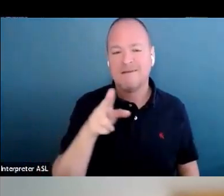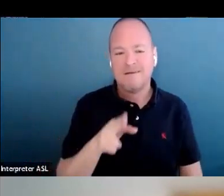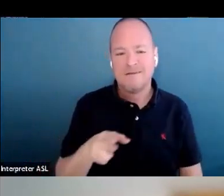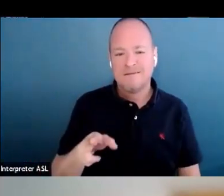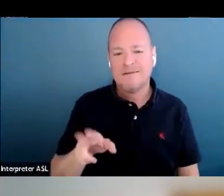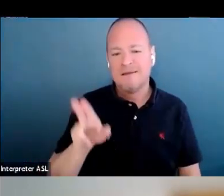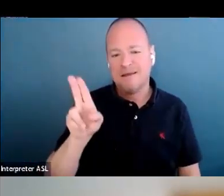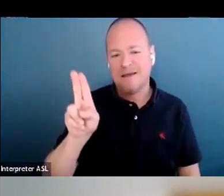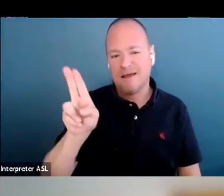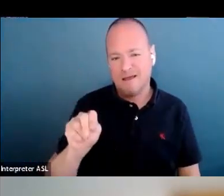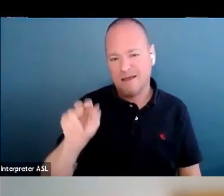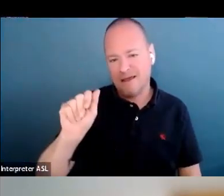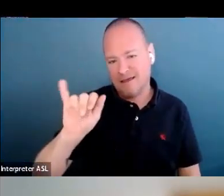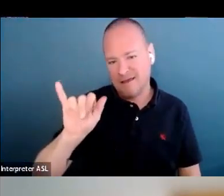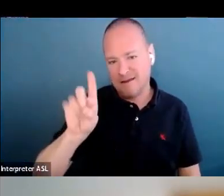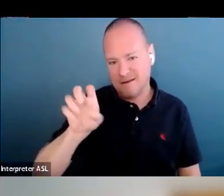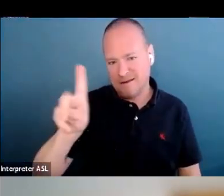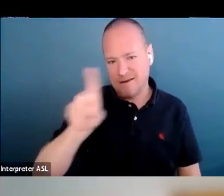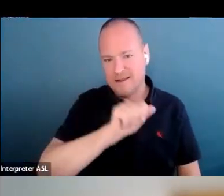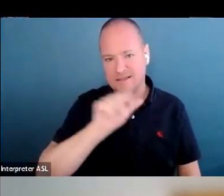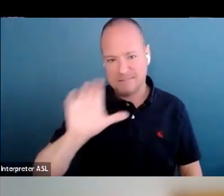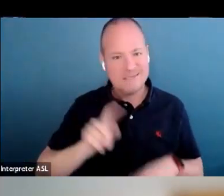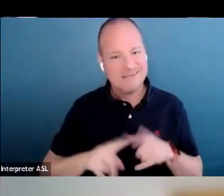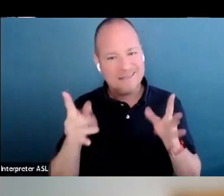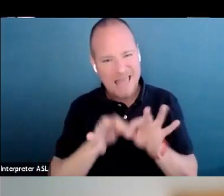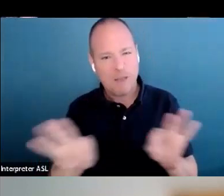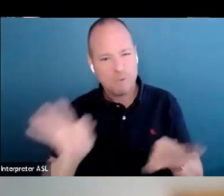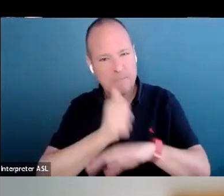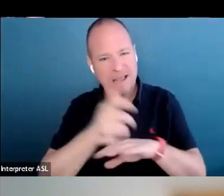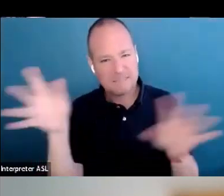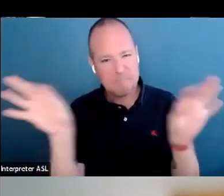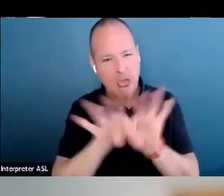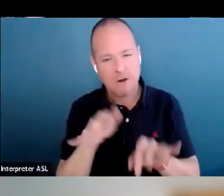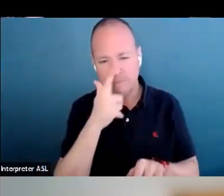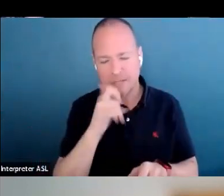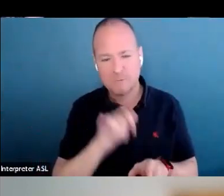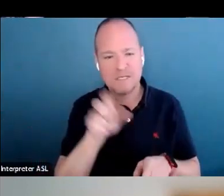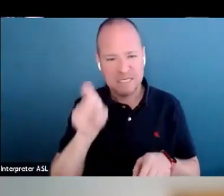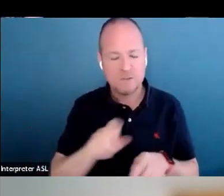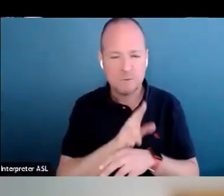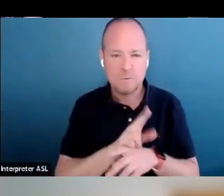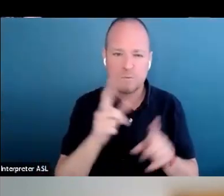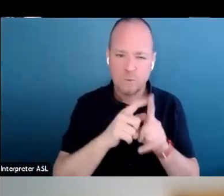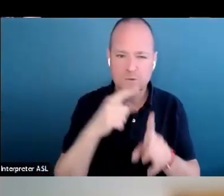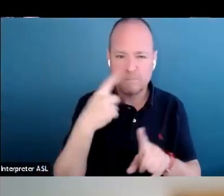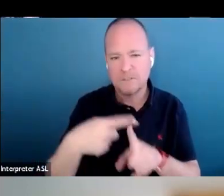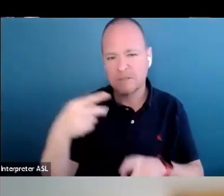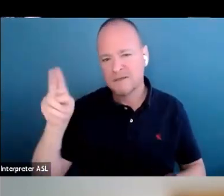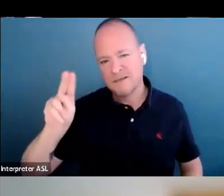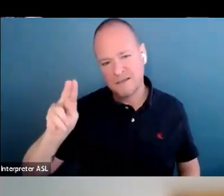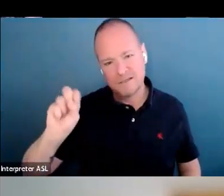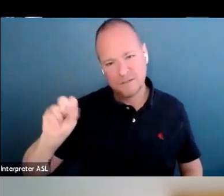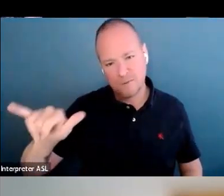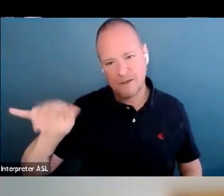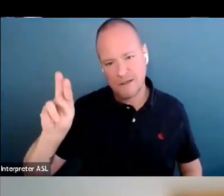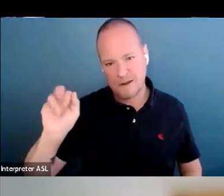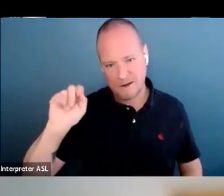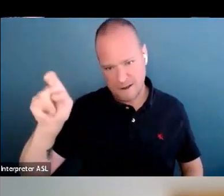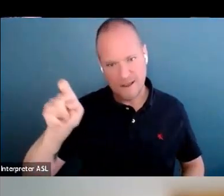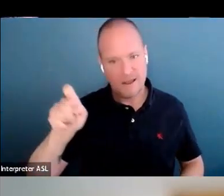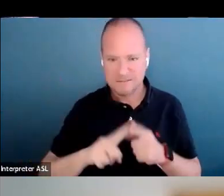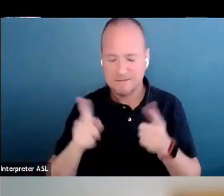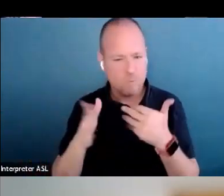matters because we need ways to use words and syntax in order to communicate effectively about anything we want, whenever we want, under